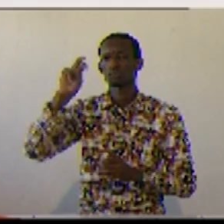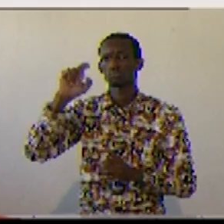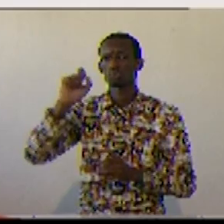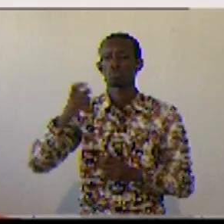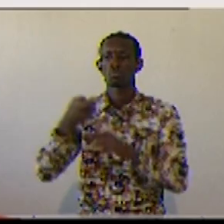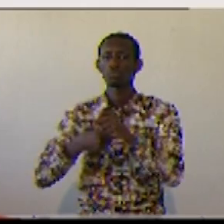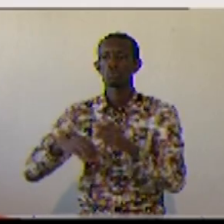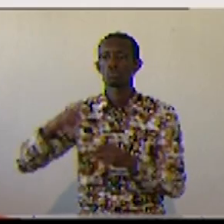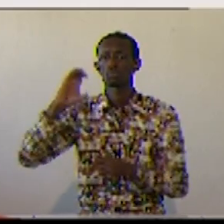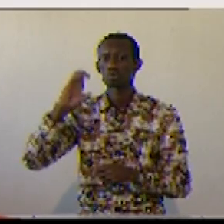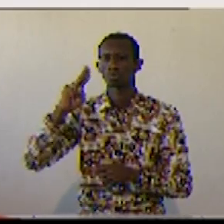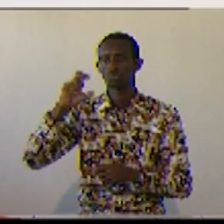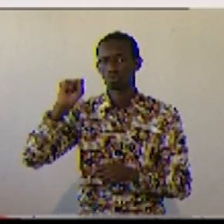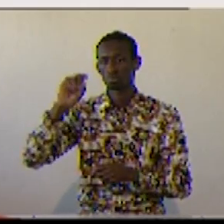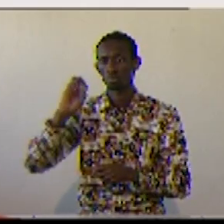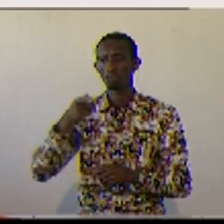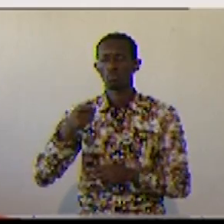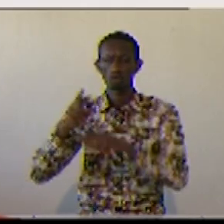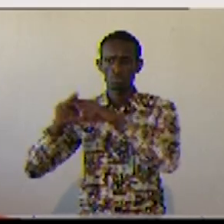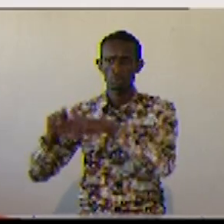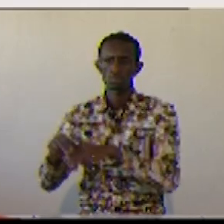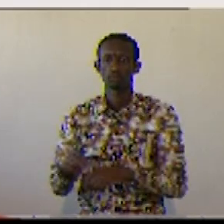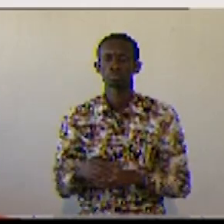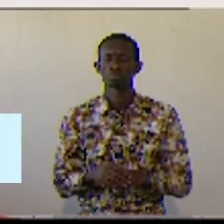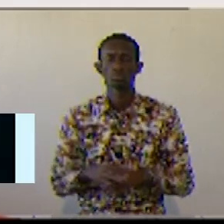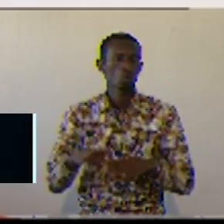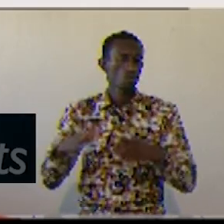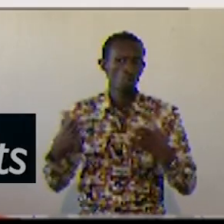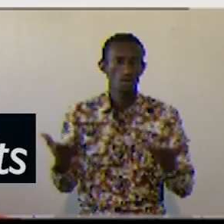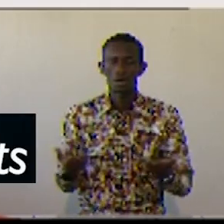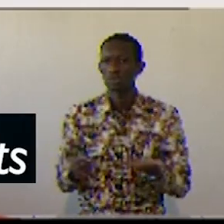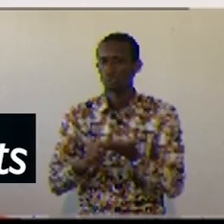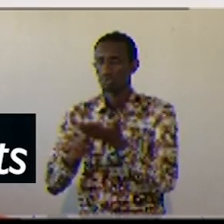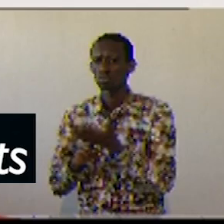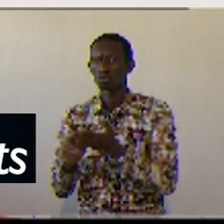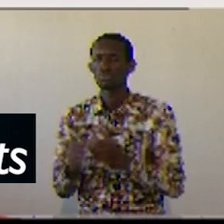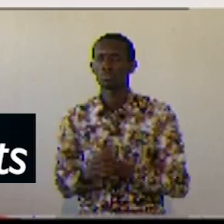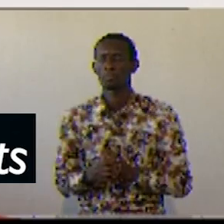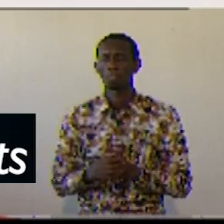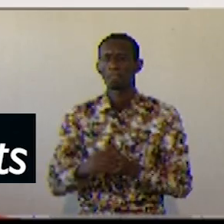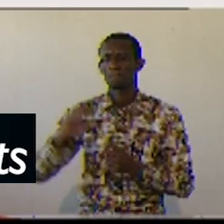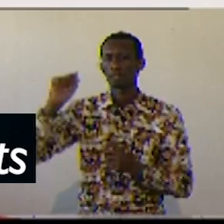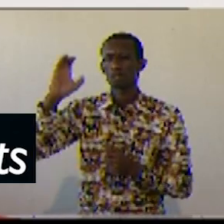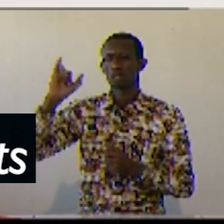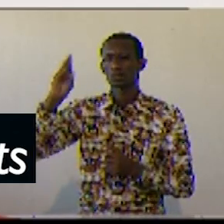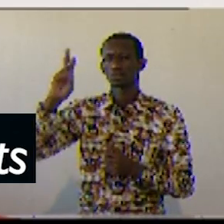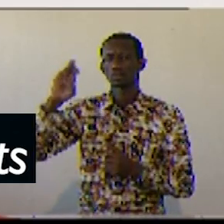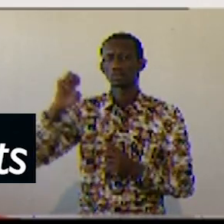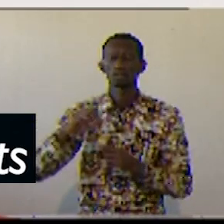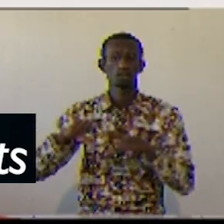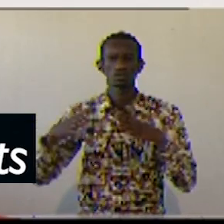2 reagents of your salt. Whether you use an oxide and an acid, whether you use